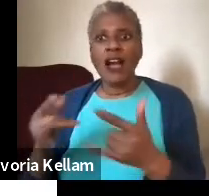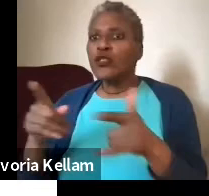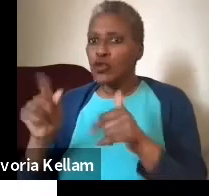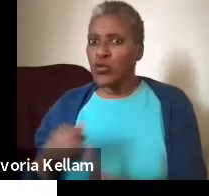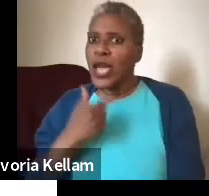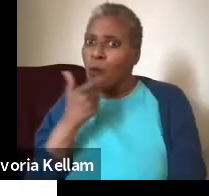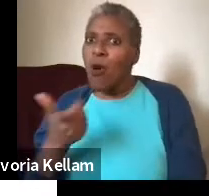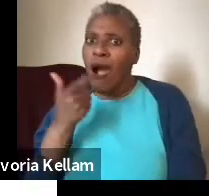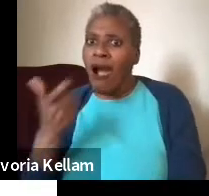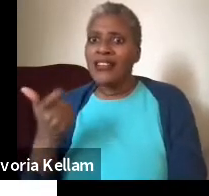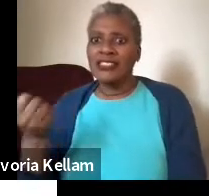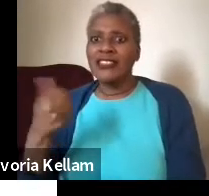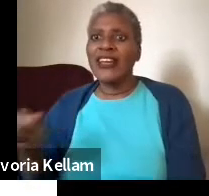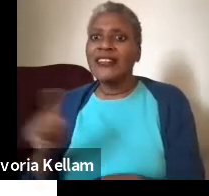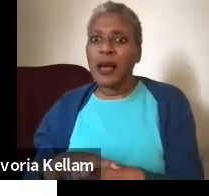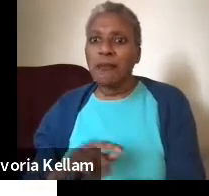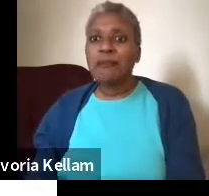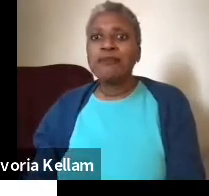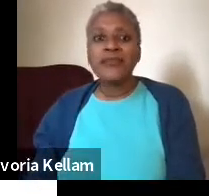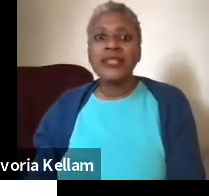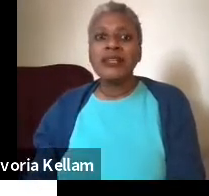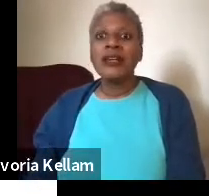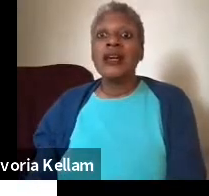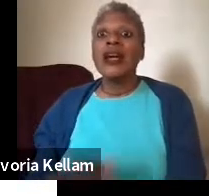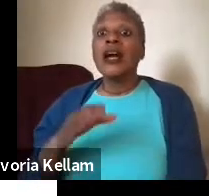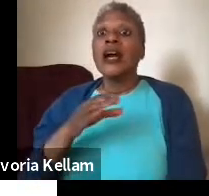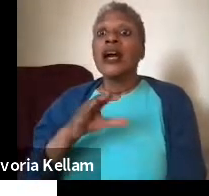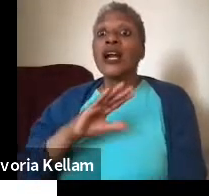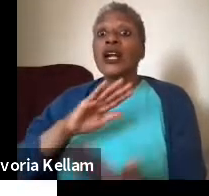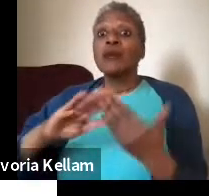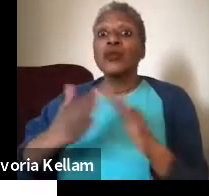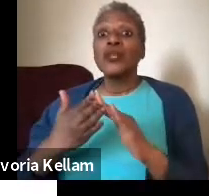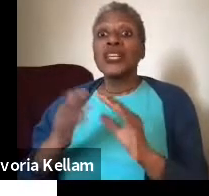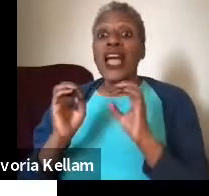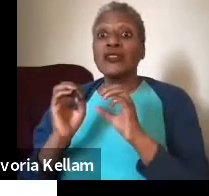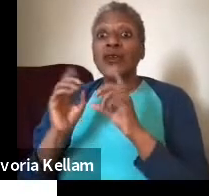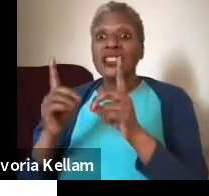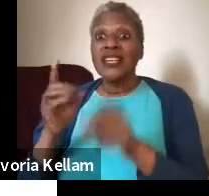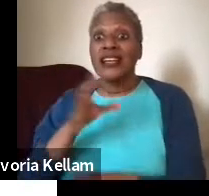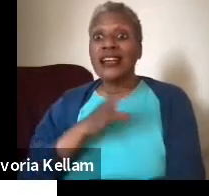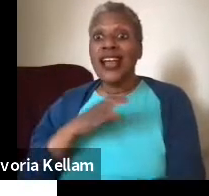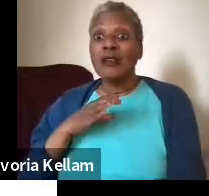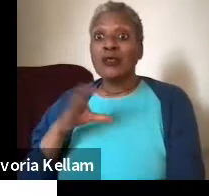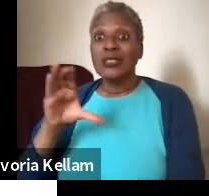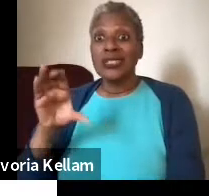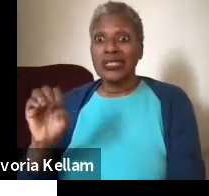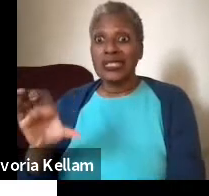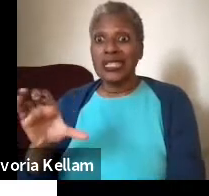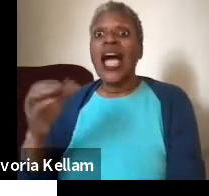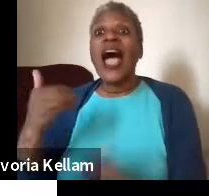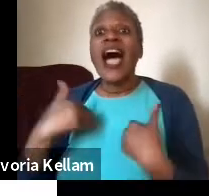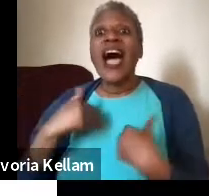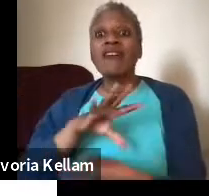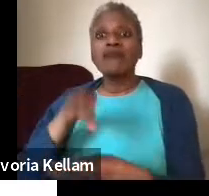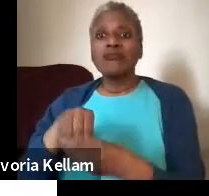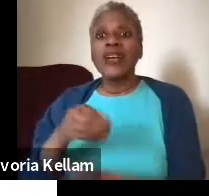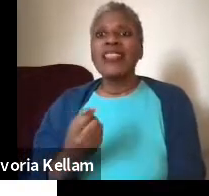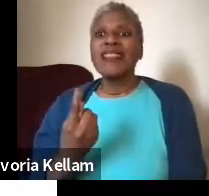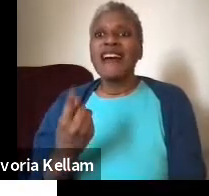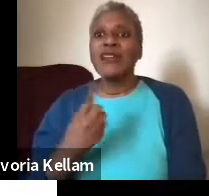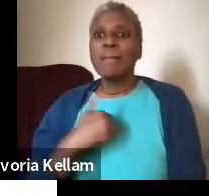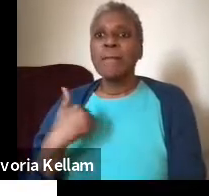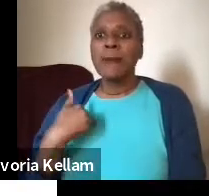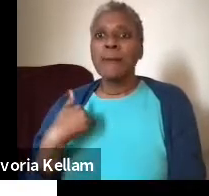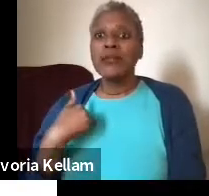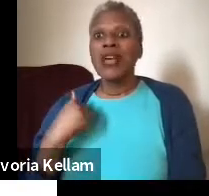So community education councils have 11 members per council, 9 of whom are elected, and